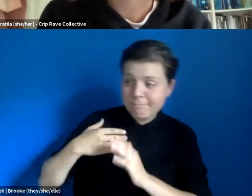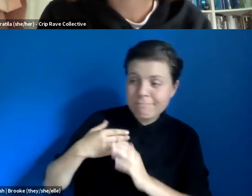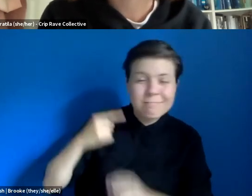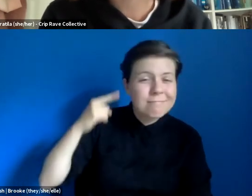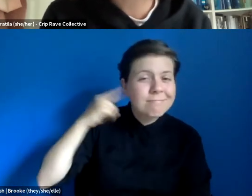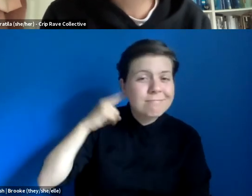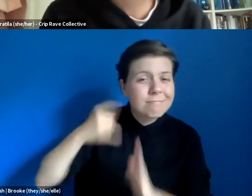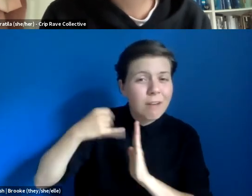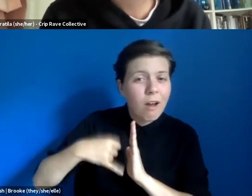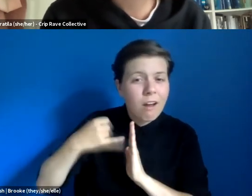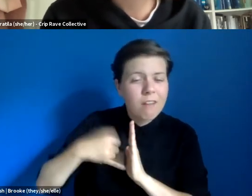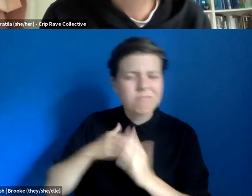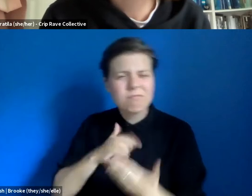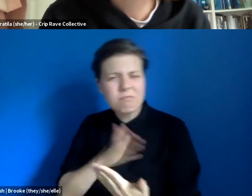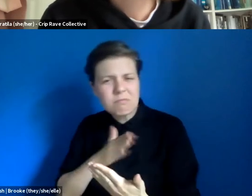context first.